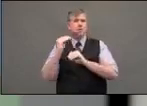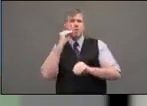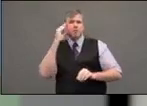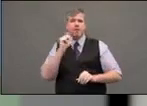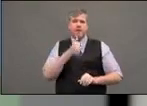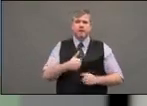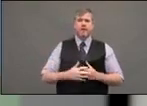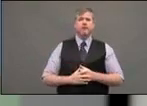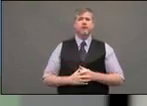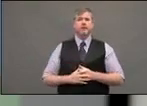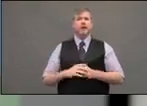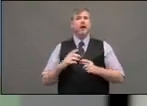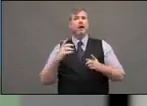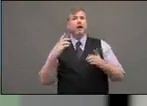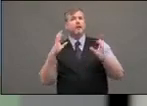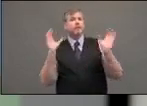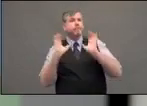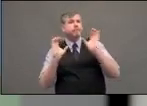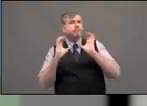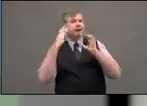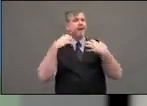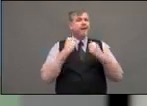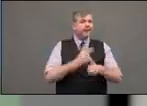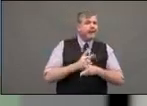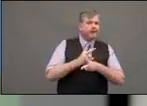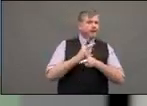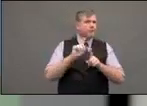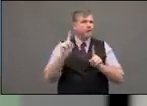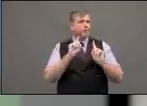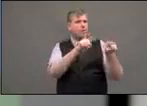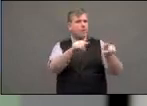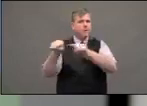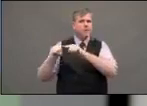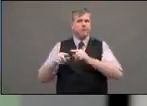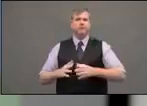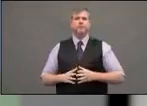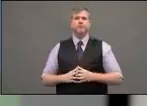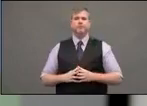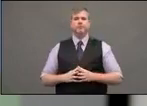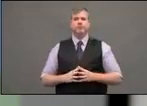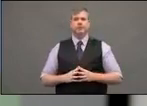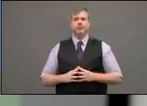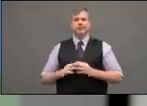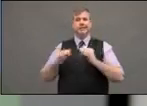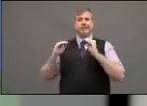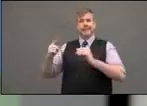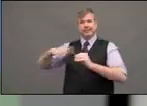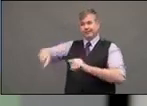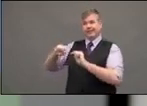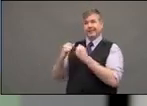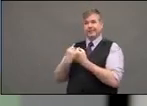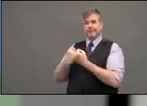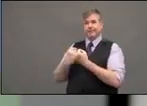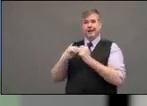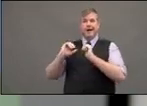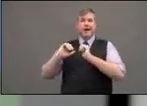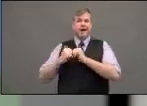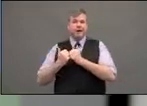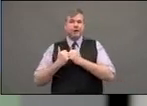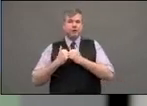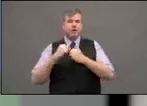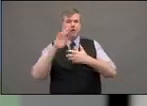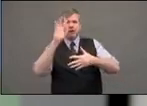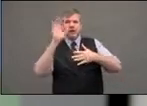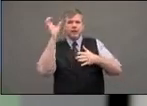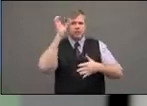people in use of the data platform that we use to capture all of this important information and the security elements you need to